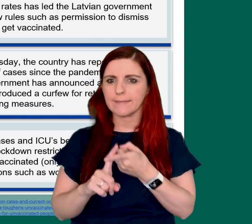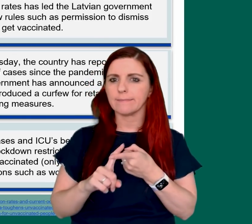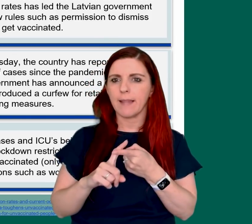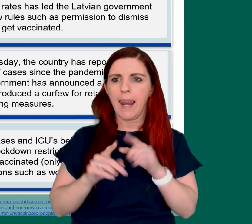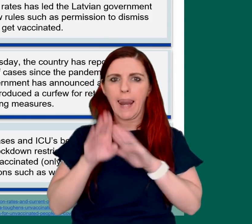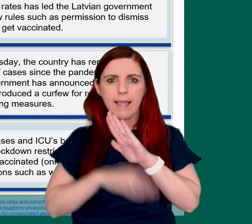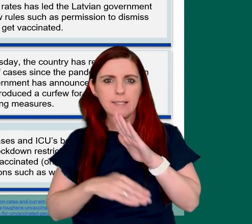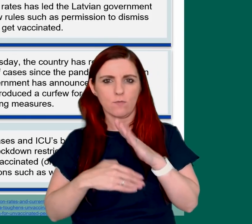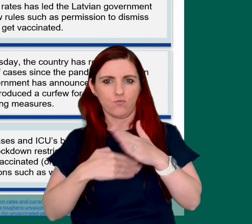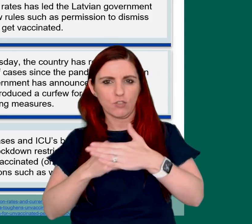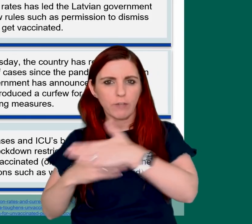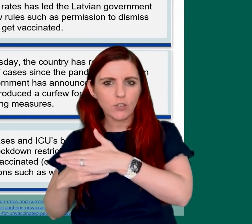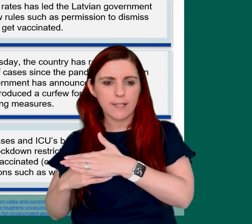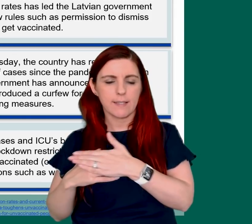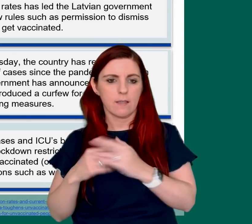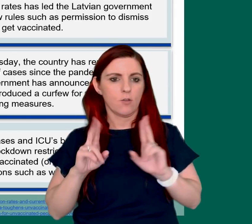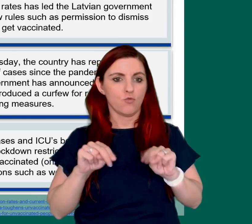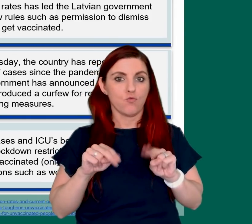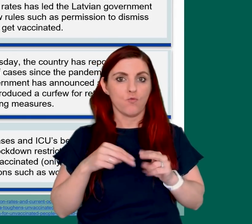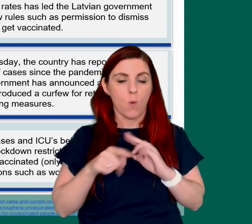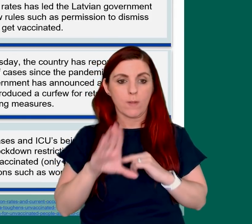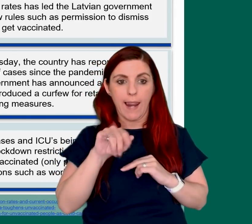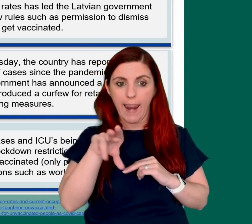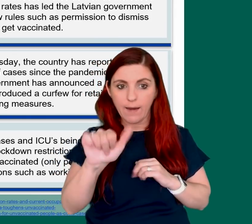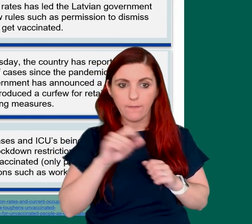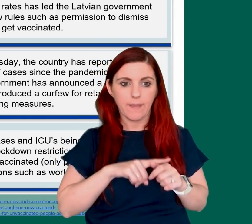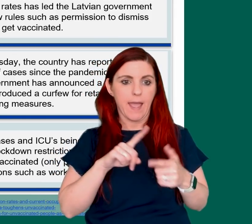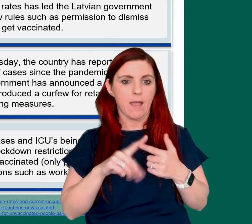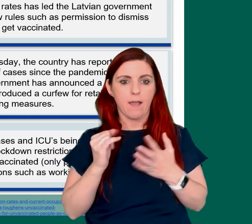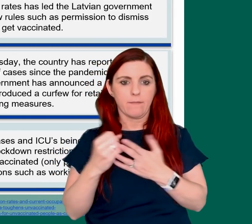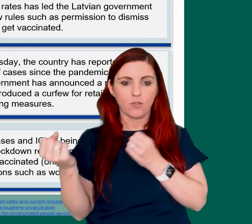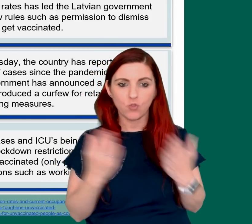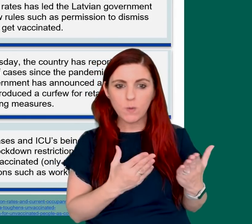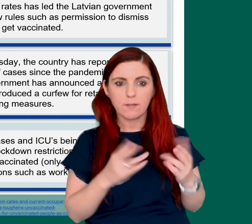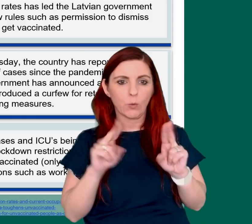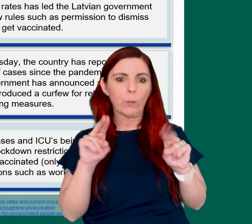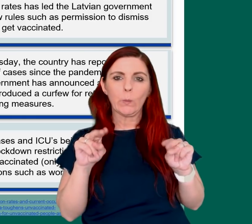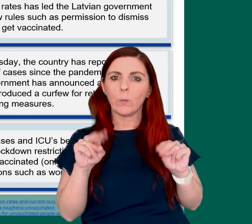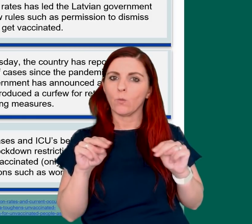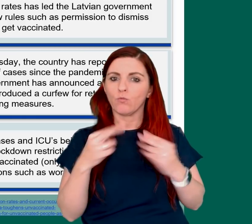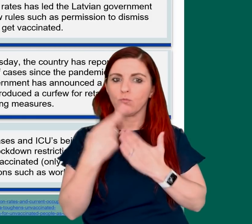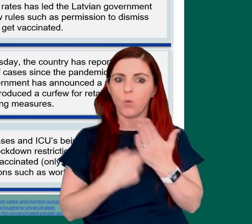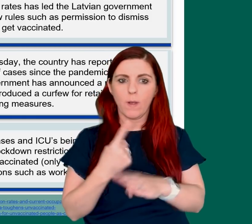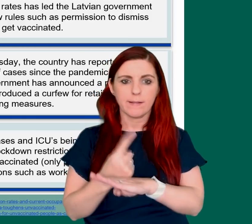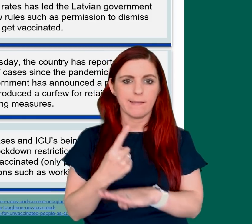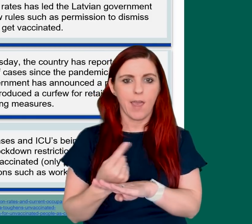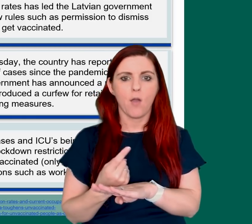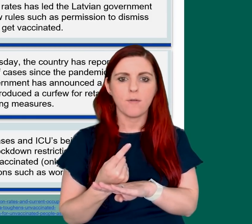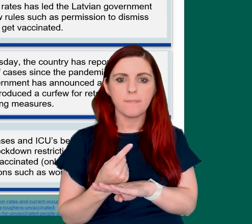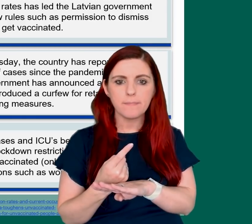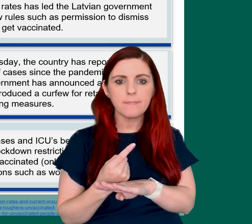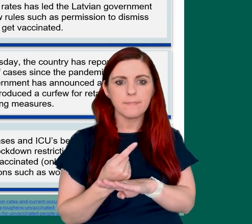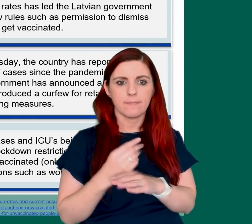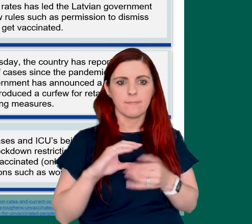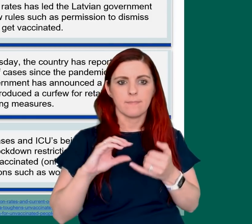in new rules. In Latvia, some stringent rules, such as permission to dismiss employees who refuse to get